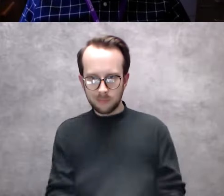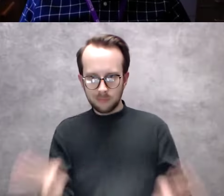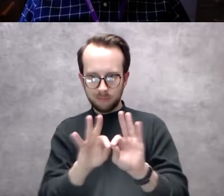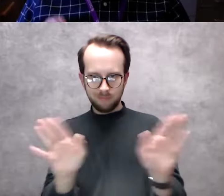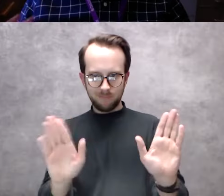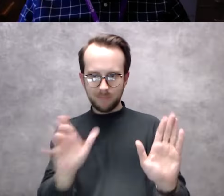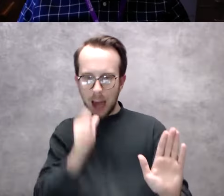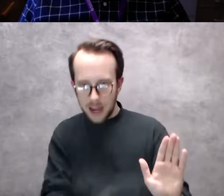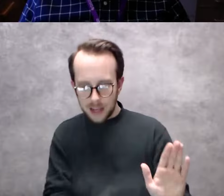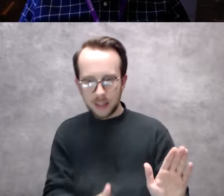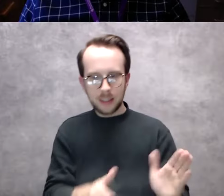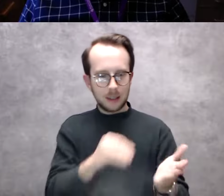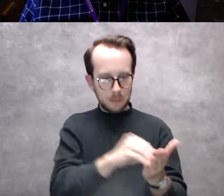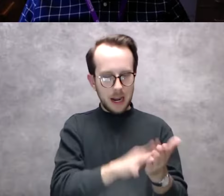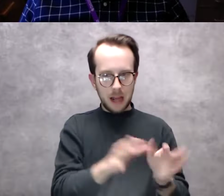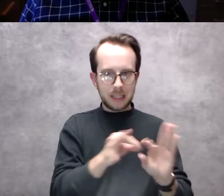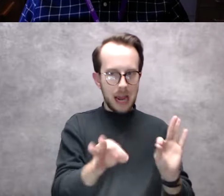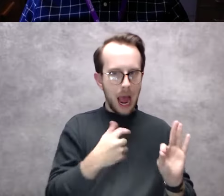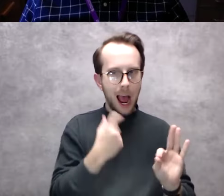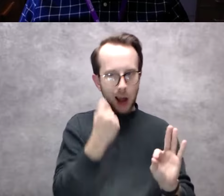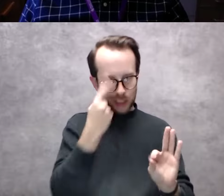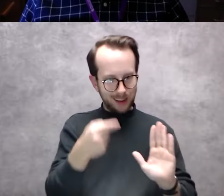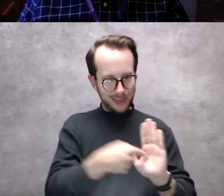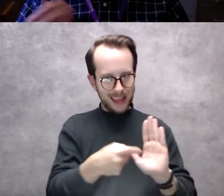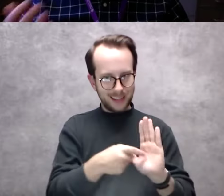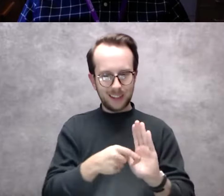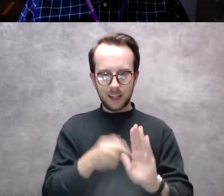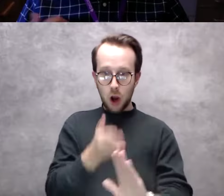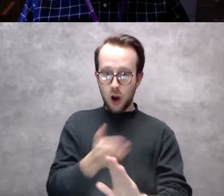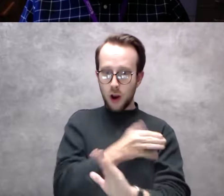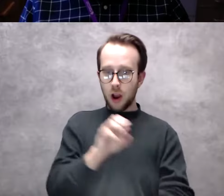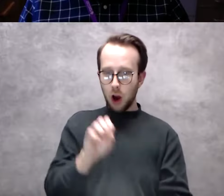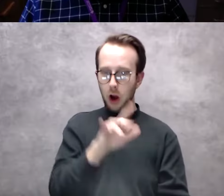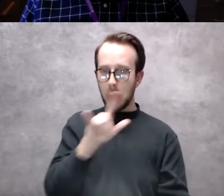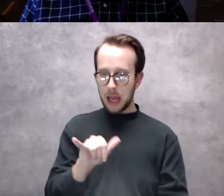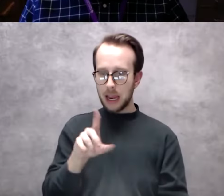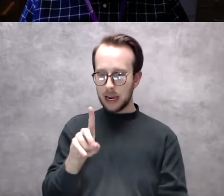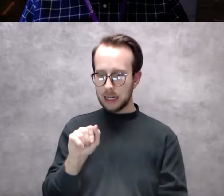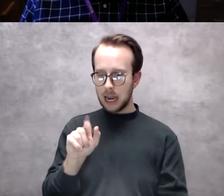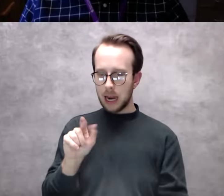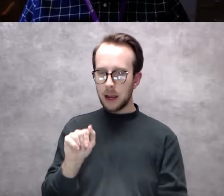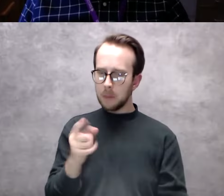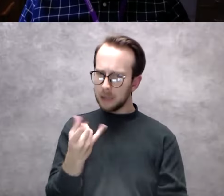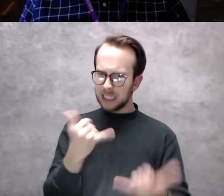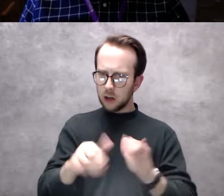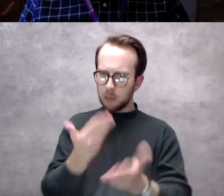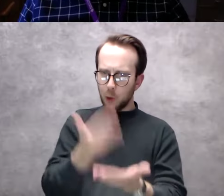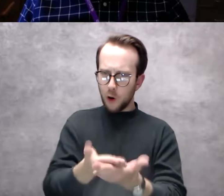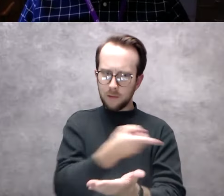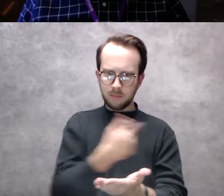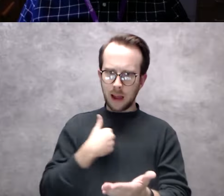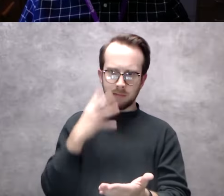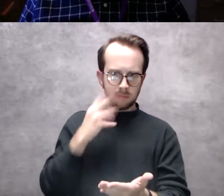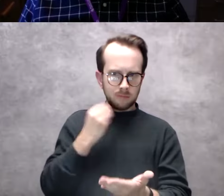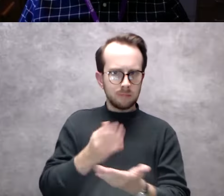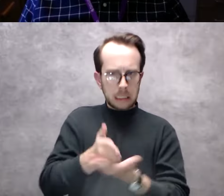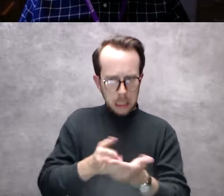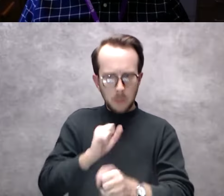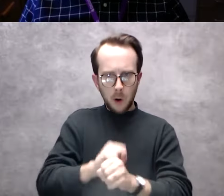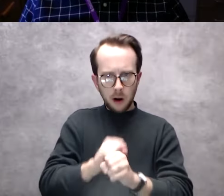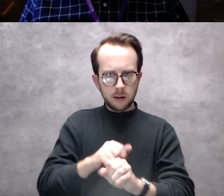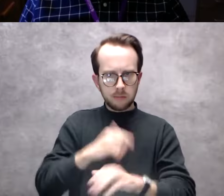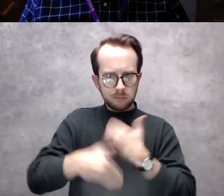want to state that I understand that this is preliminary data, but at least it shows that you've done some work and that, you can do whatever has to be done.